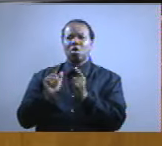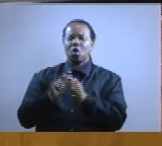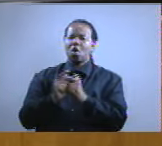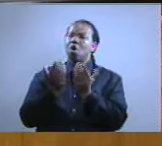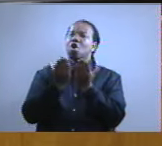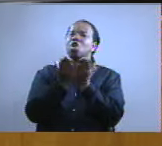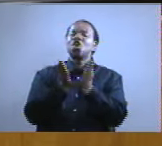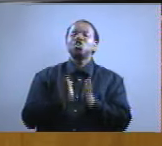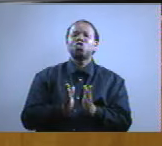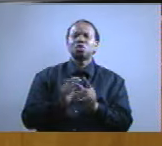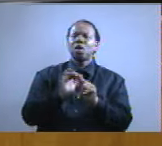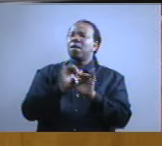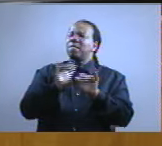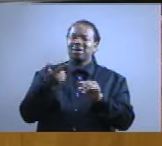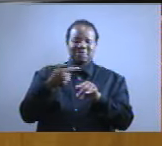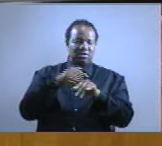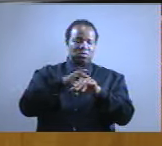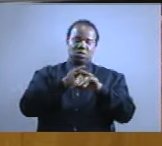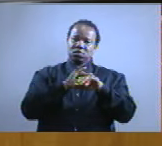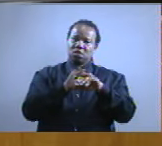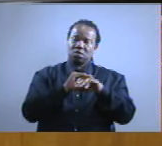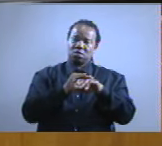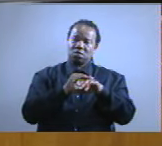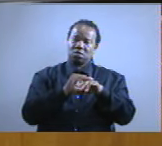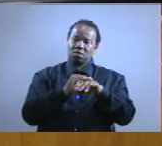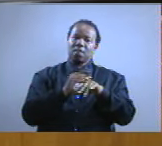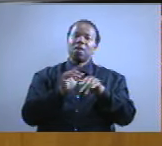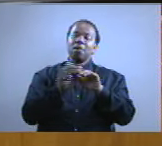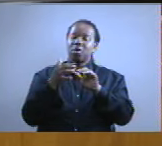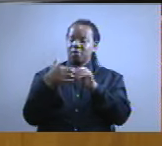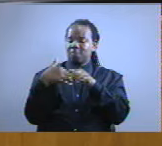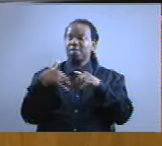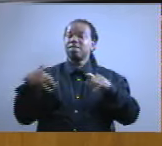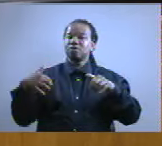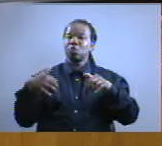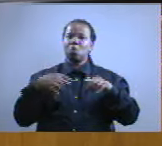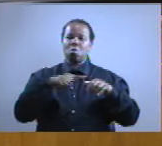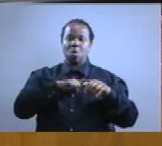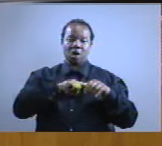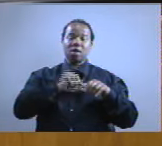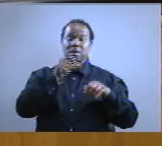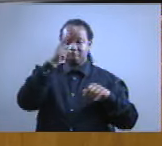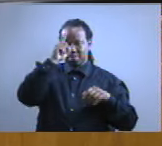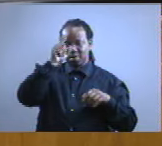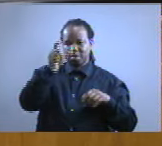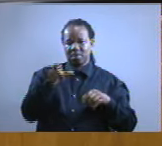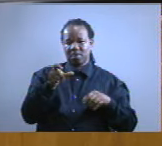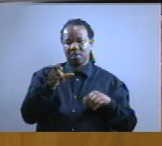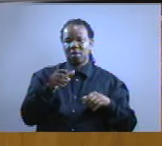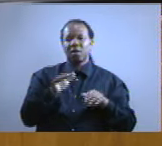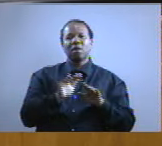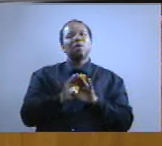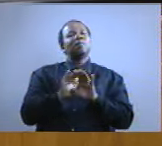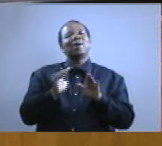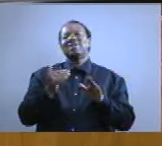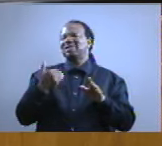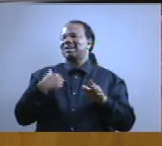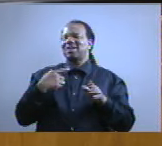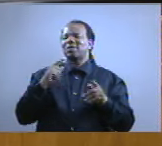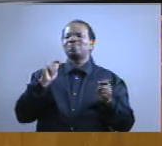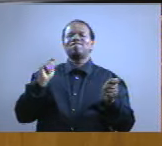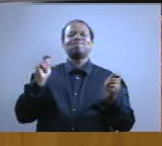some sophisticated criterion. They were segregated against because they were black. There is therefore no way of reversing that